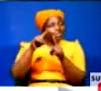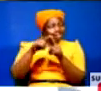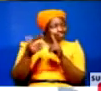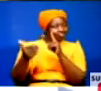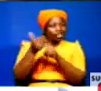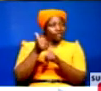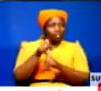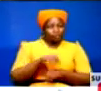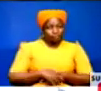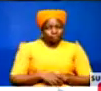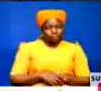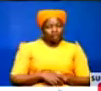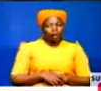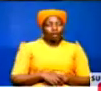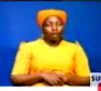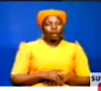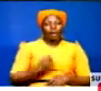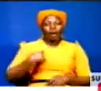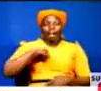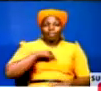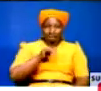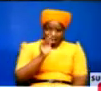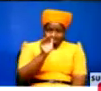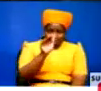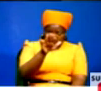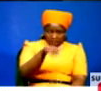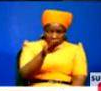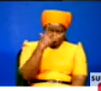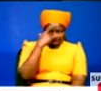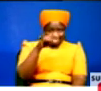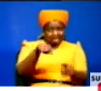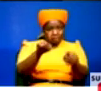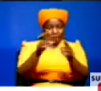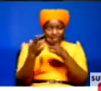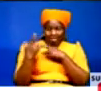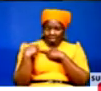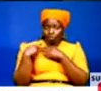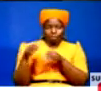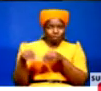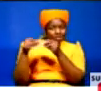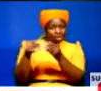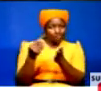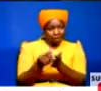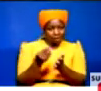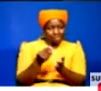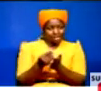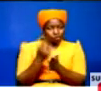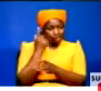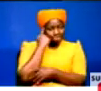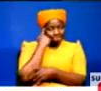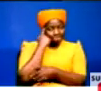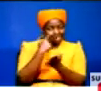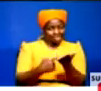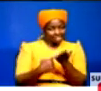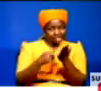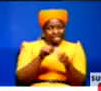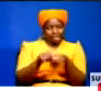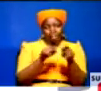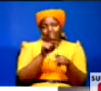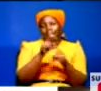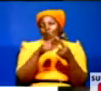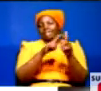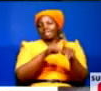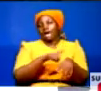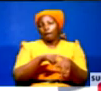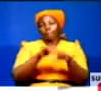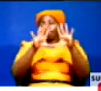asking Parliament, they are the ones who give the money, to reconsider. So, but when there are budget cuts, you of course you adjust